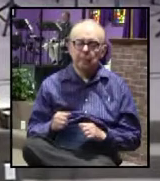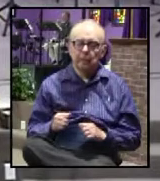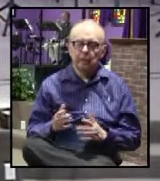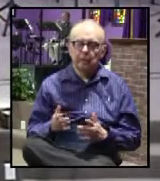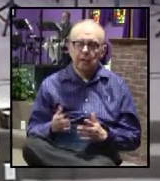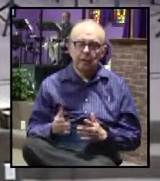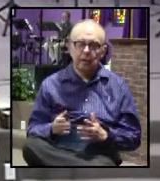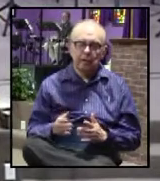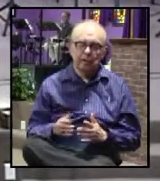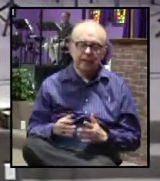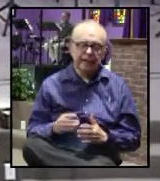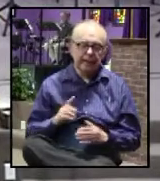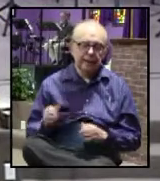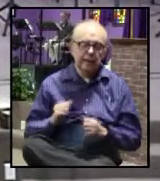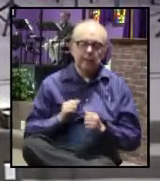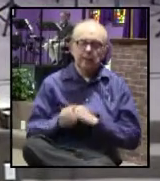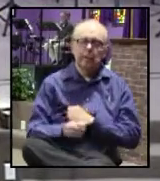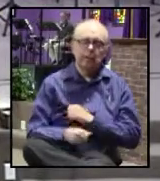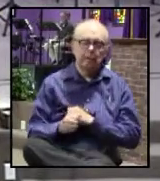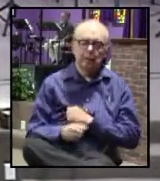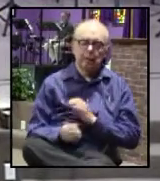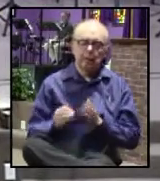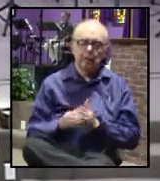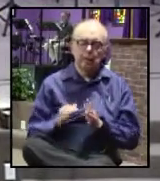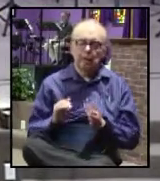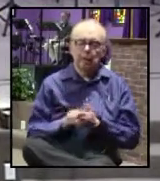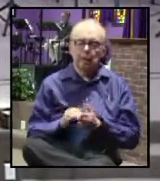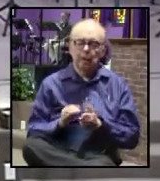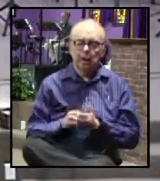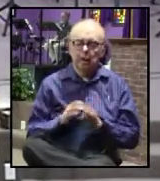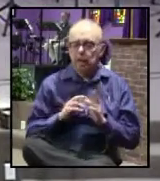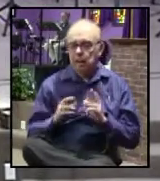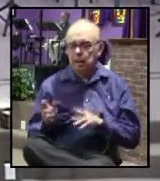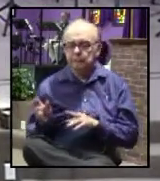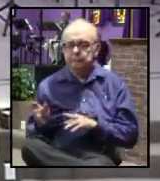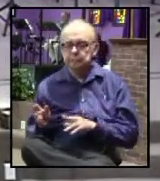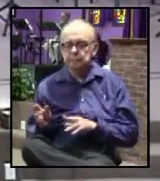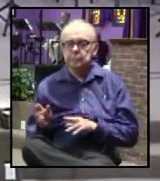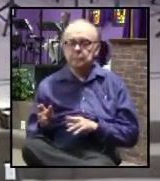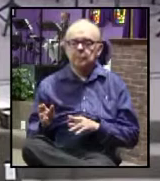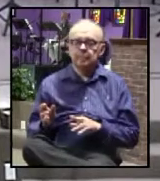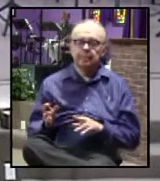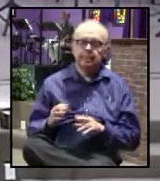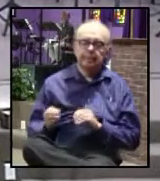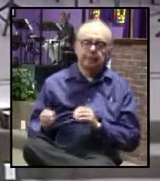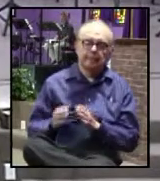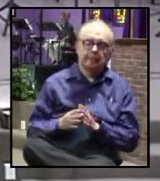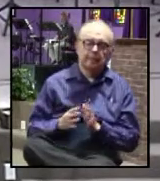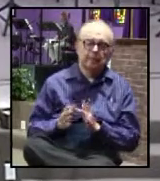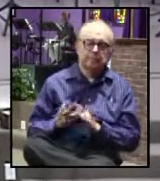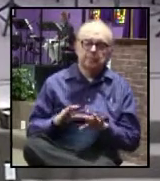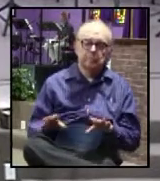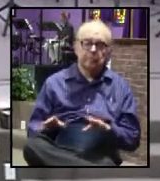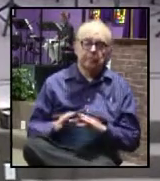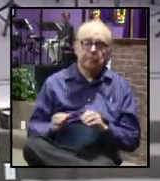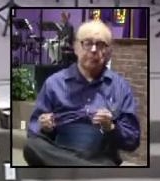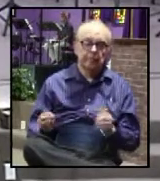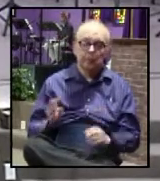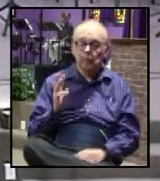is Passover. And so in the midst of this, they're getting ready, and then Jesus does something